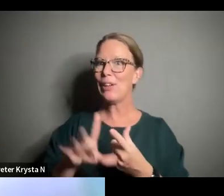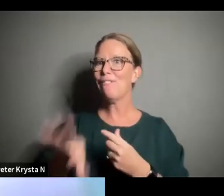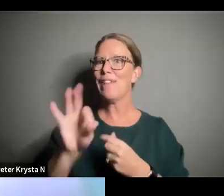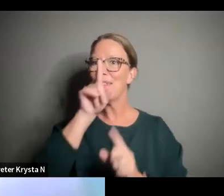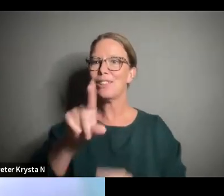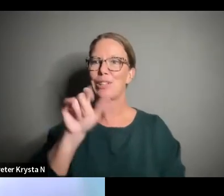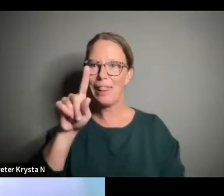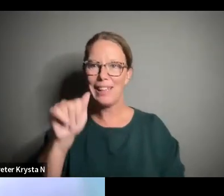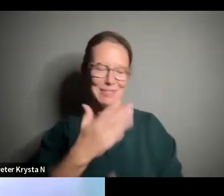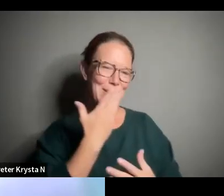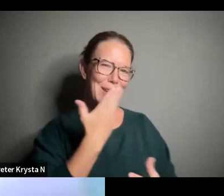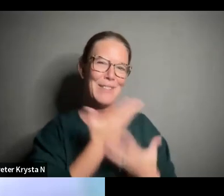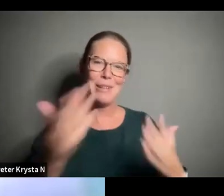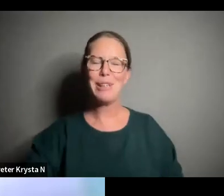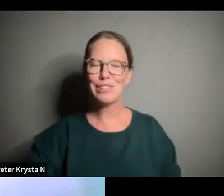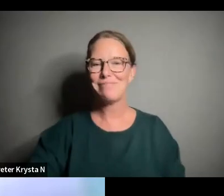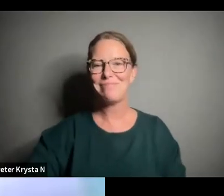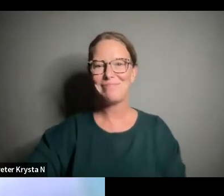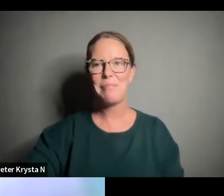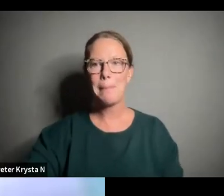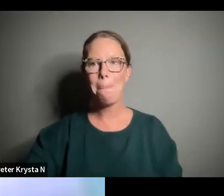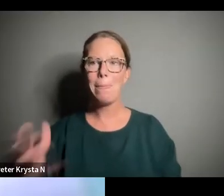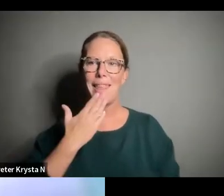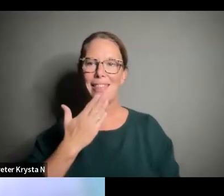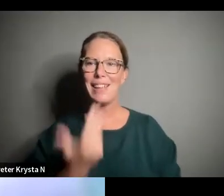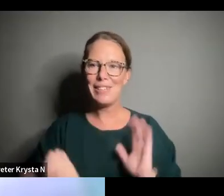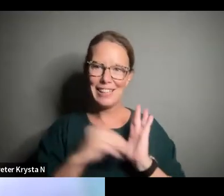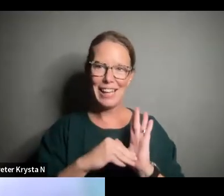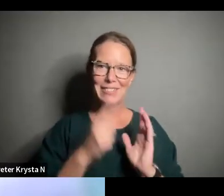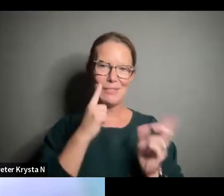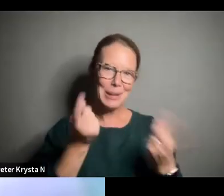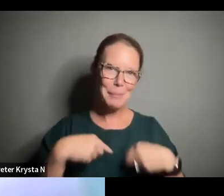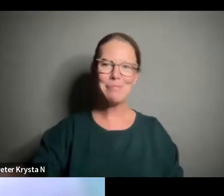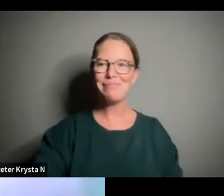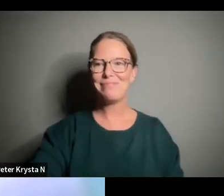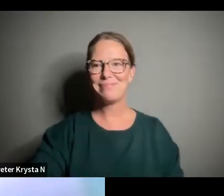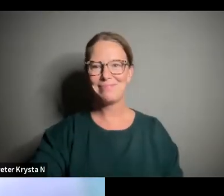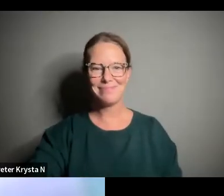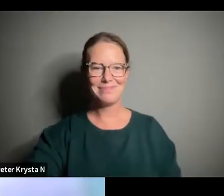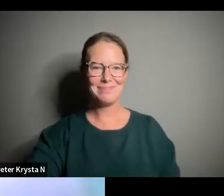Well, thank you very much for that compliment. And thank you again for being on the webinar.